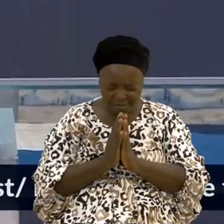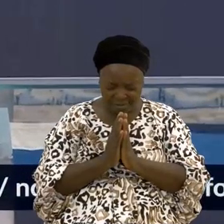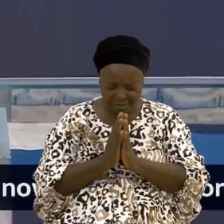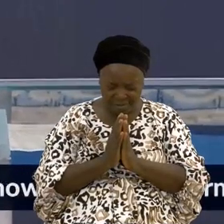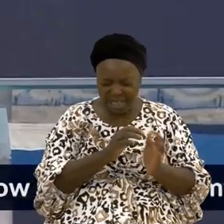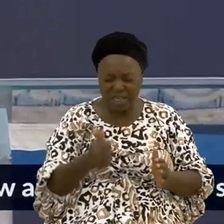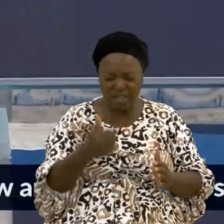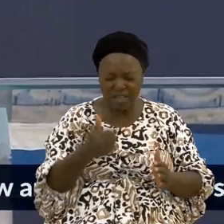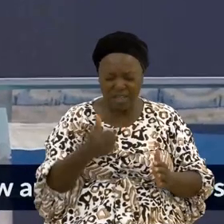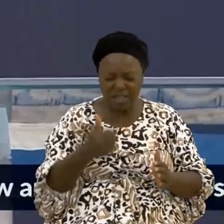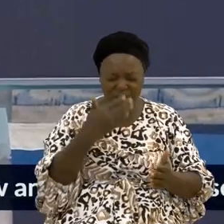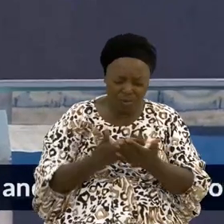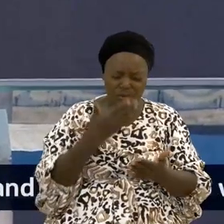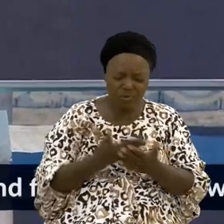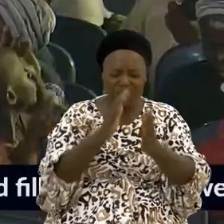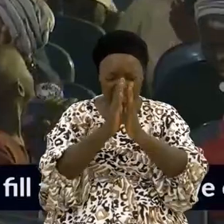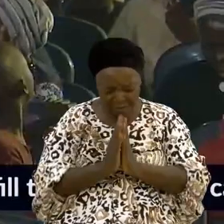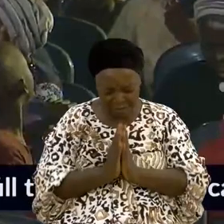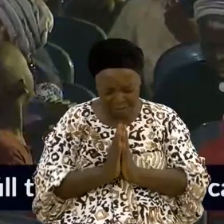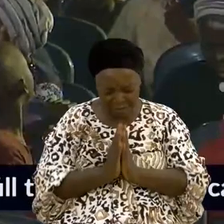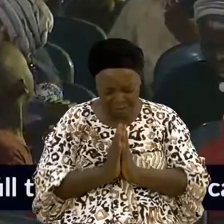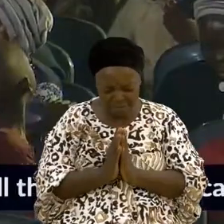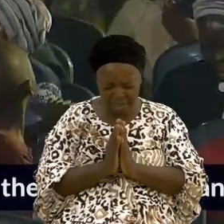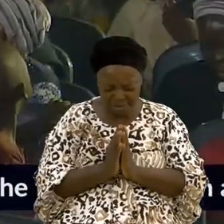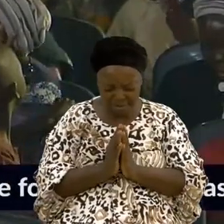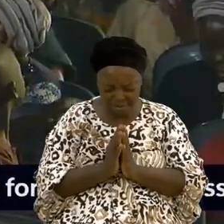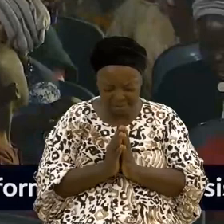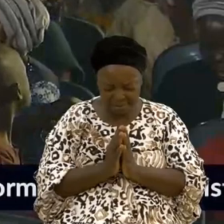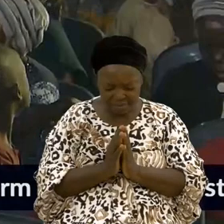A good, good amen.